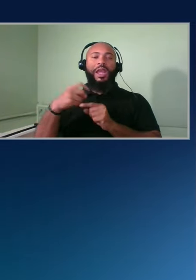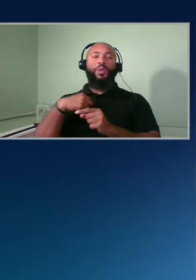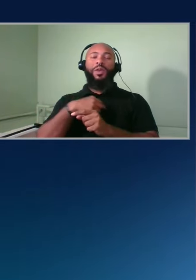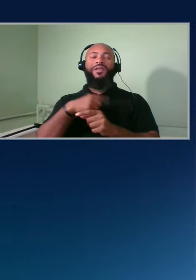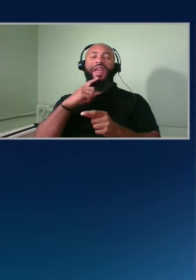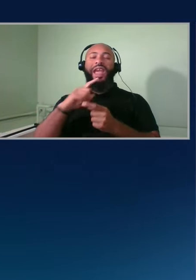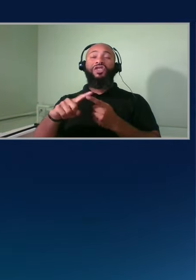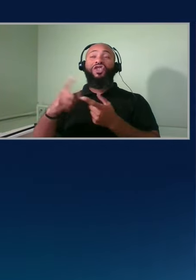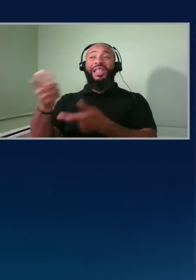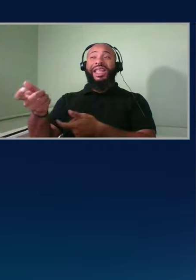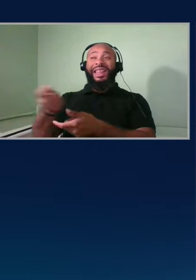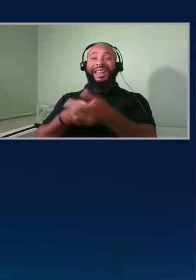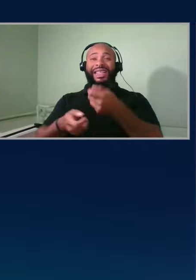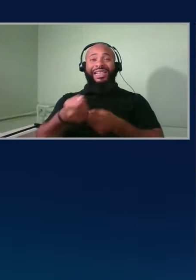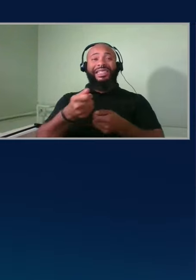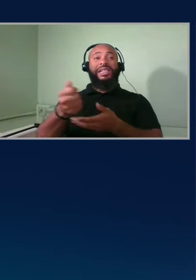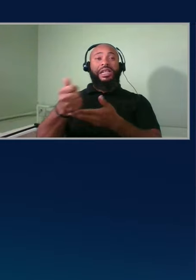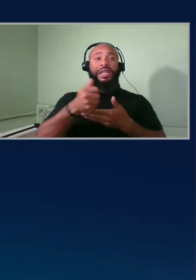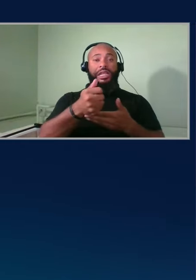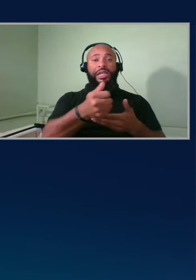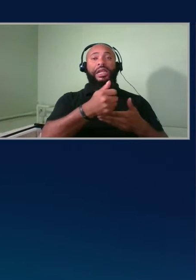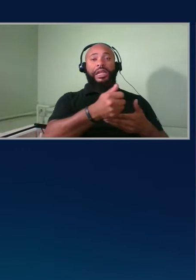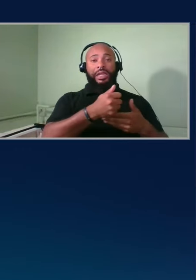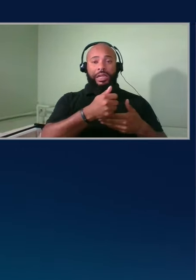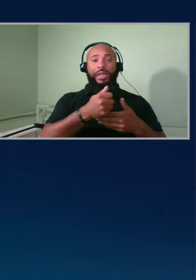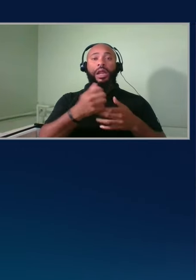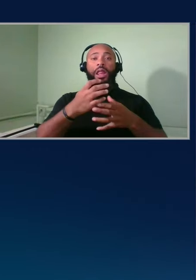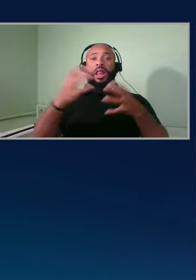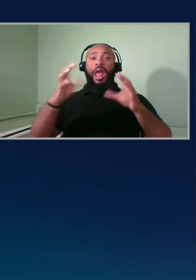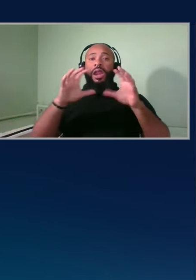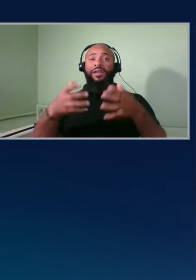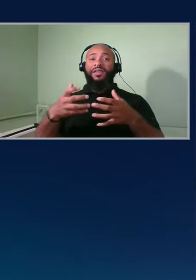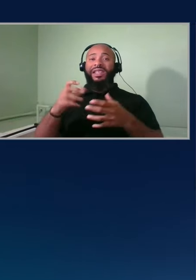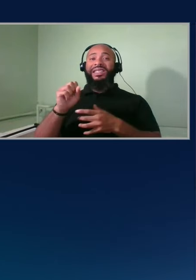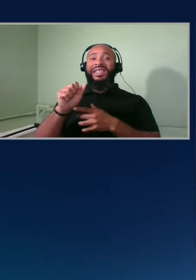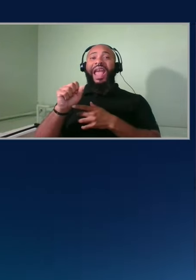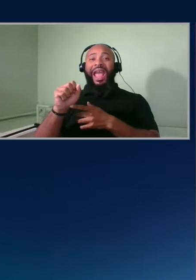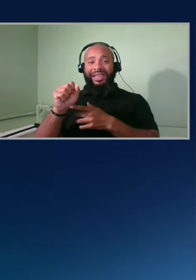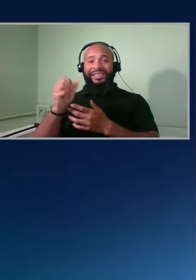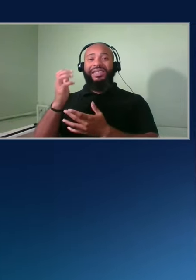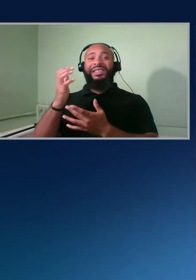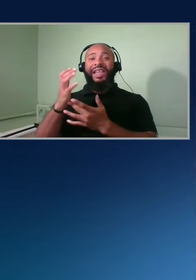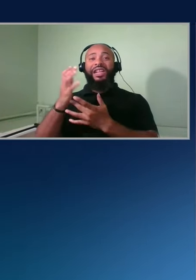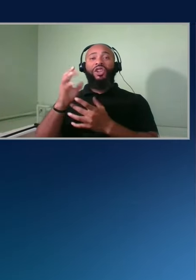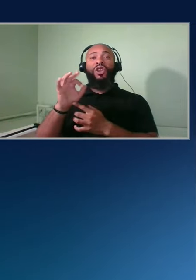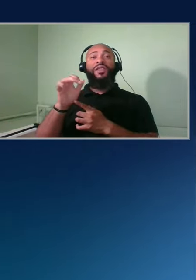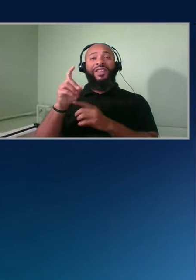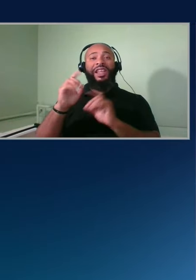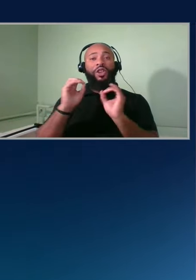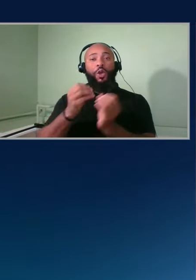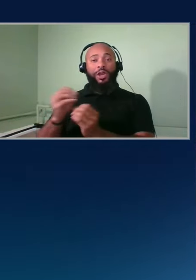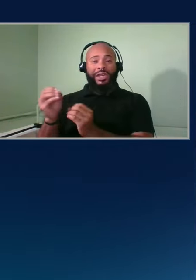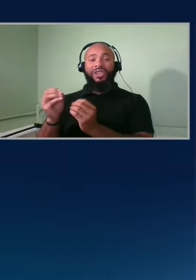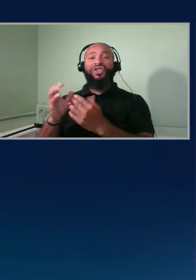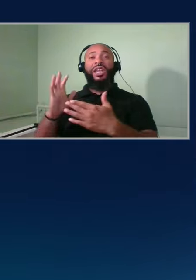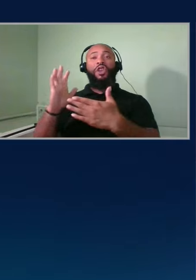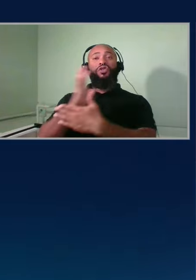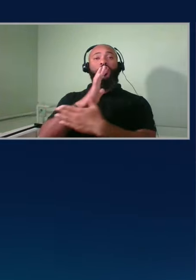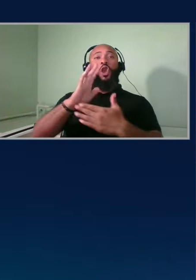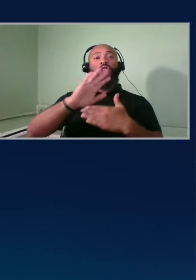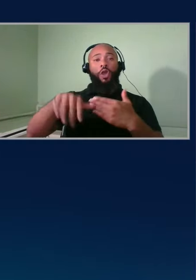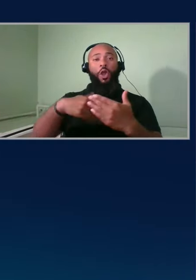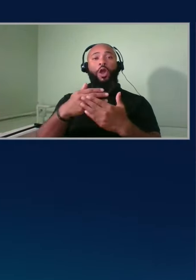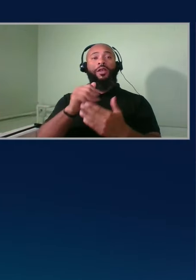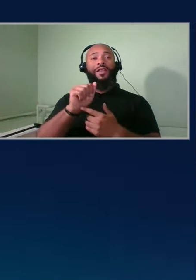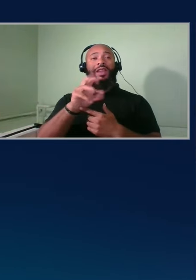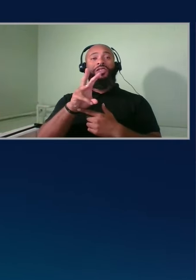SaaS technical field organization across all of AWS to really help